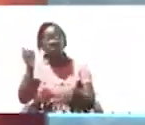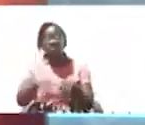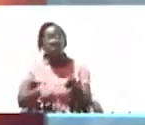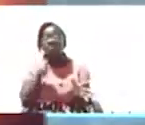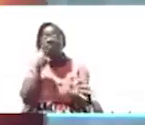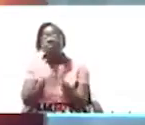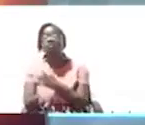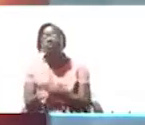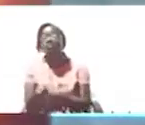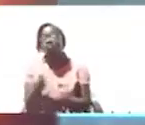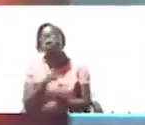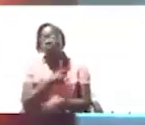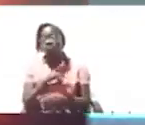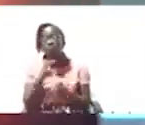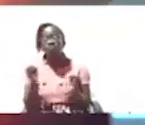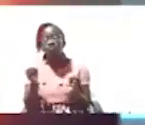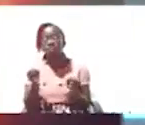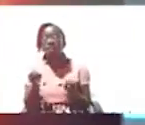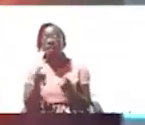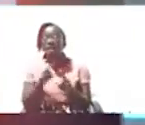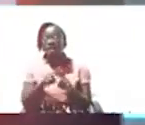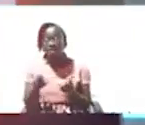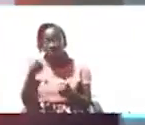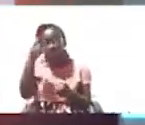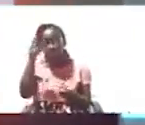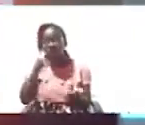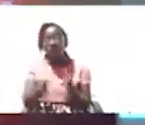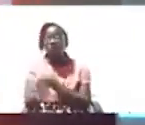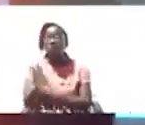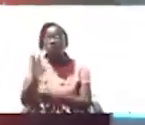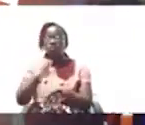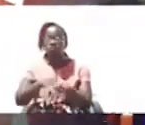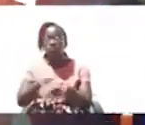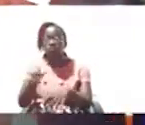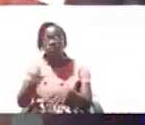death. For the glory of God to be revealed.